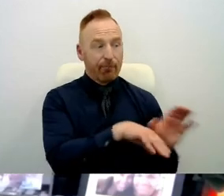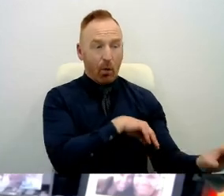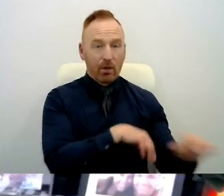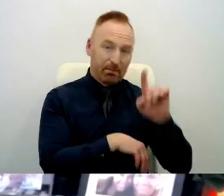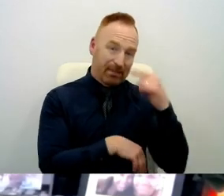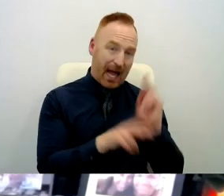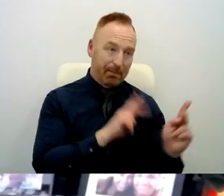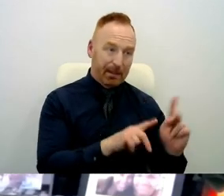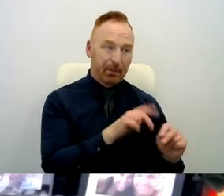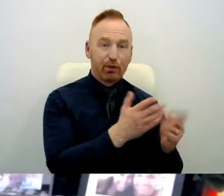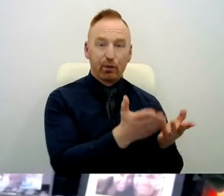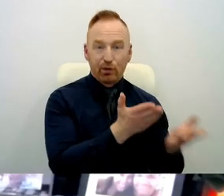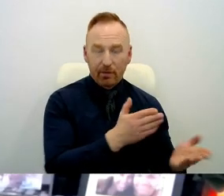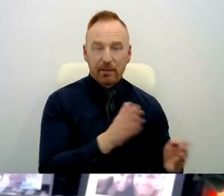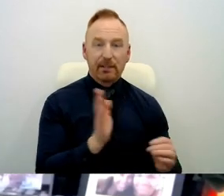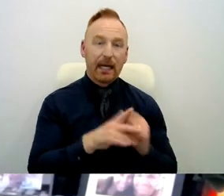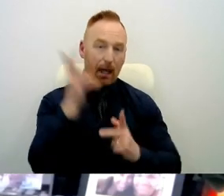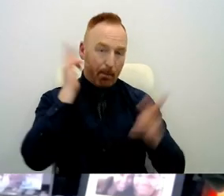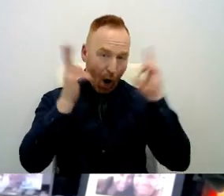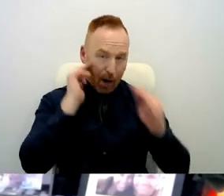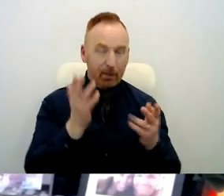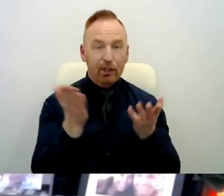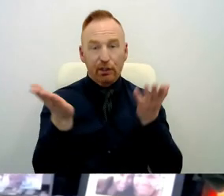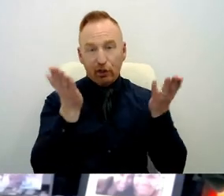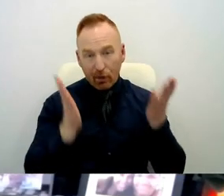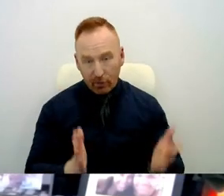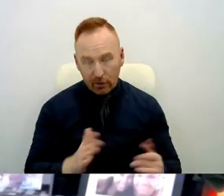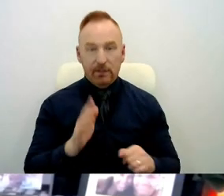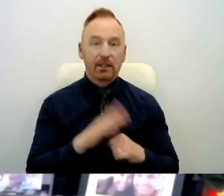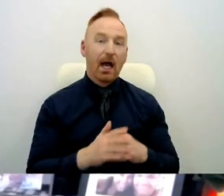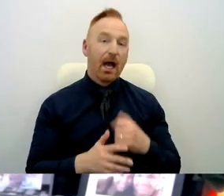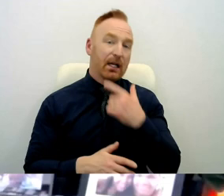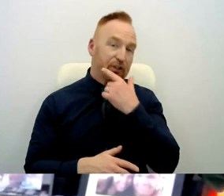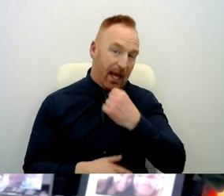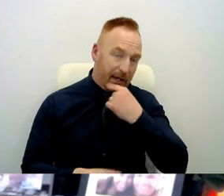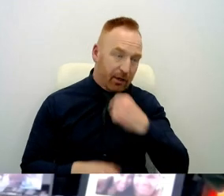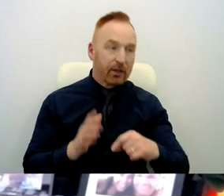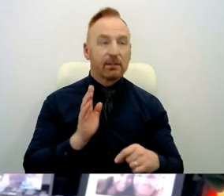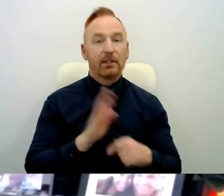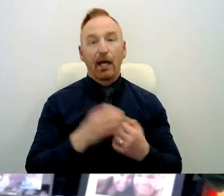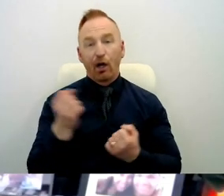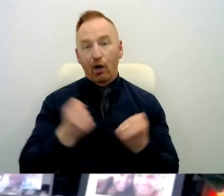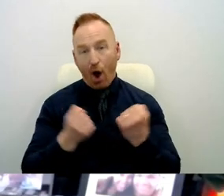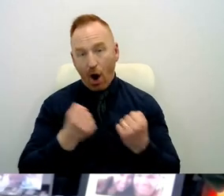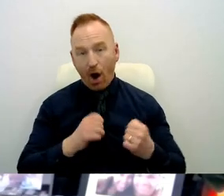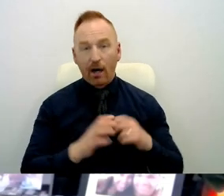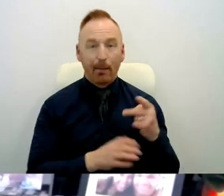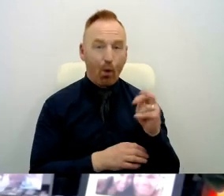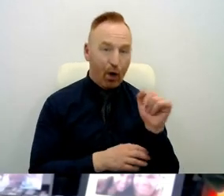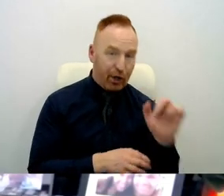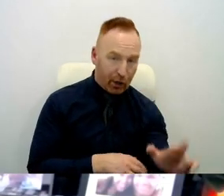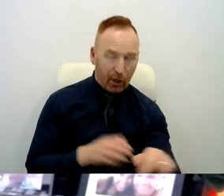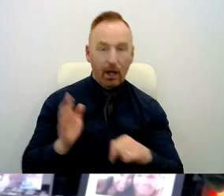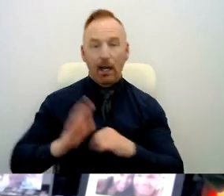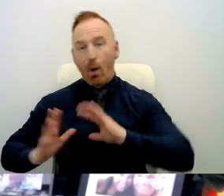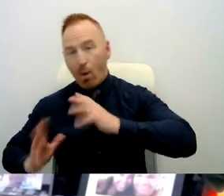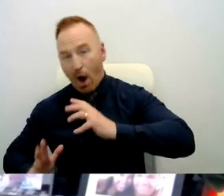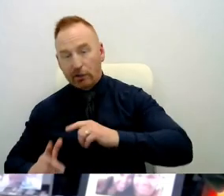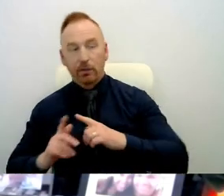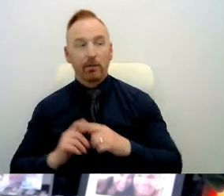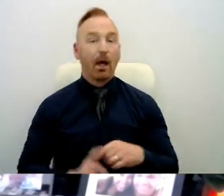Black people into service sectors like being barbers, waiters, waitresses, janitors, sleeping car porters, domestic servants,